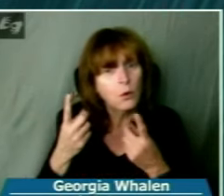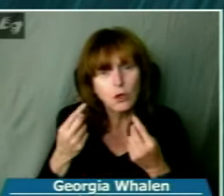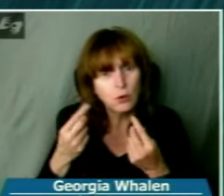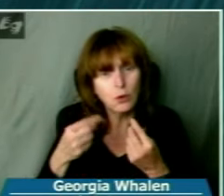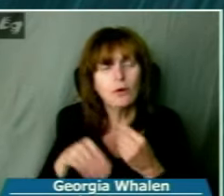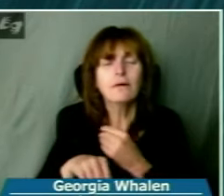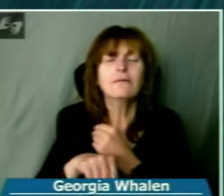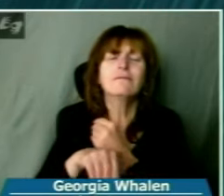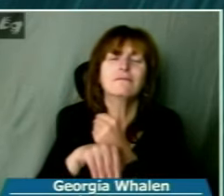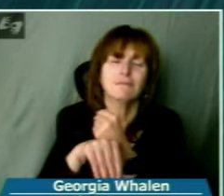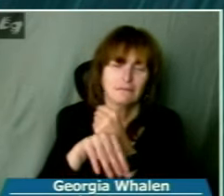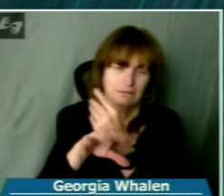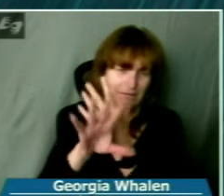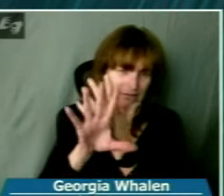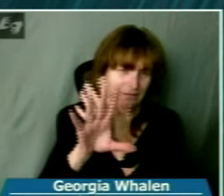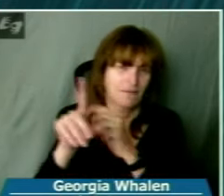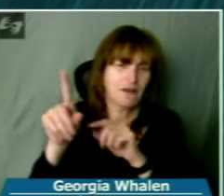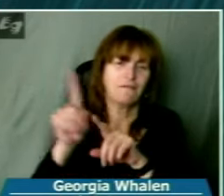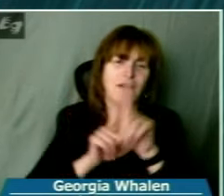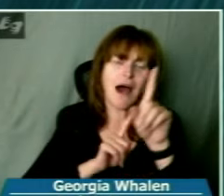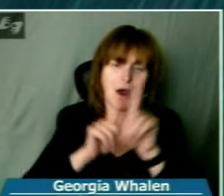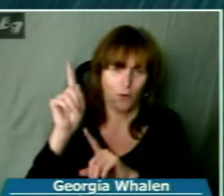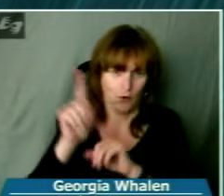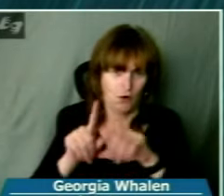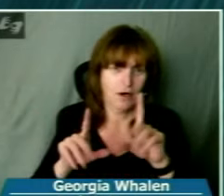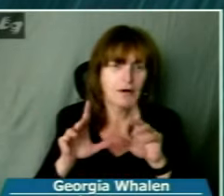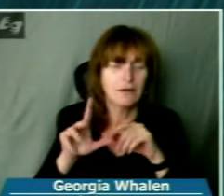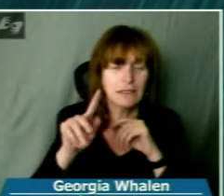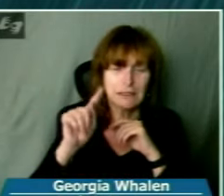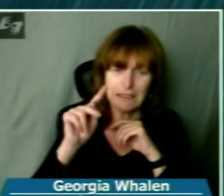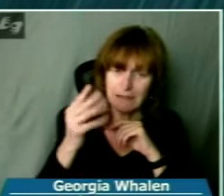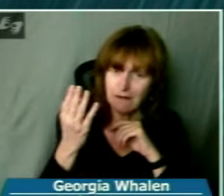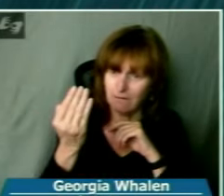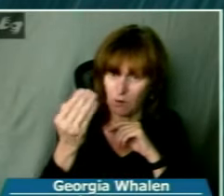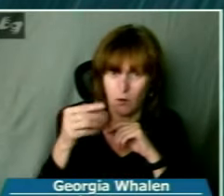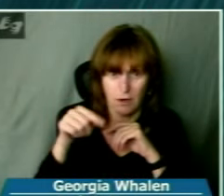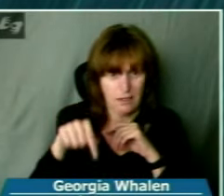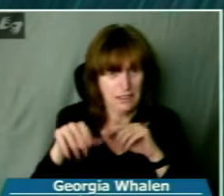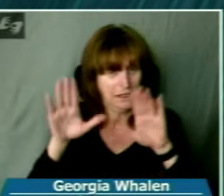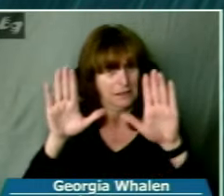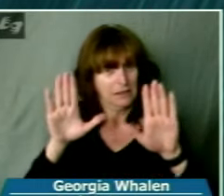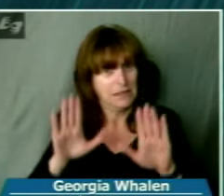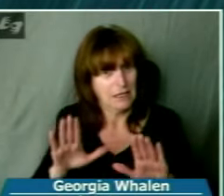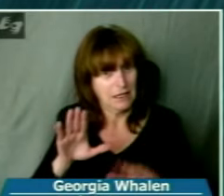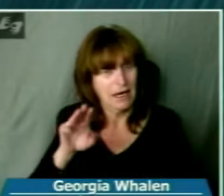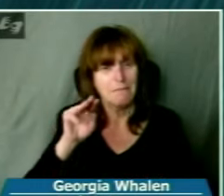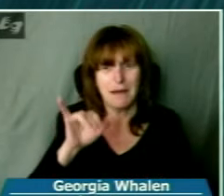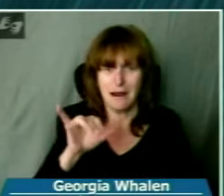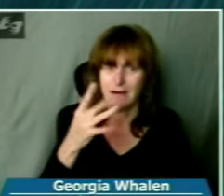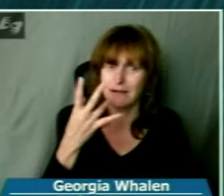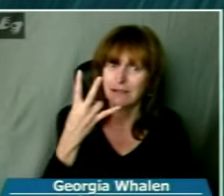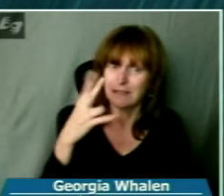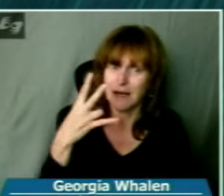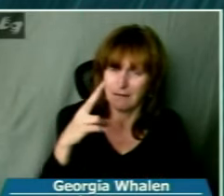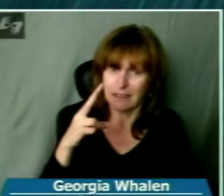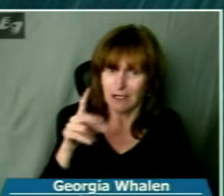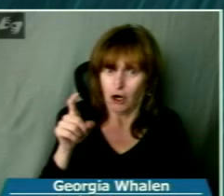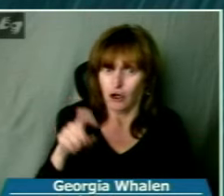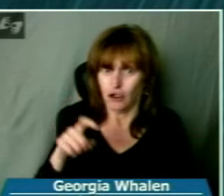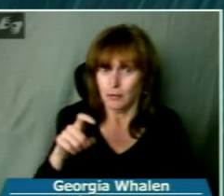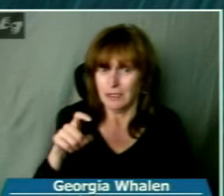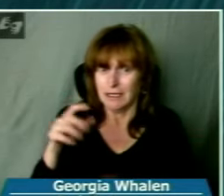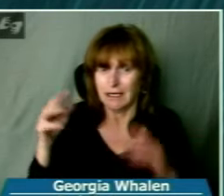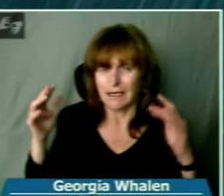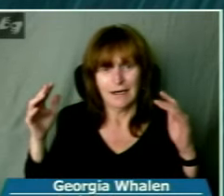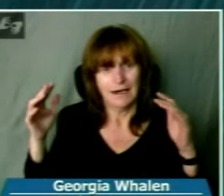display. So they will air that on Cable 14 this Sunday, May the 17th, which is the original date for the fireworks in the Dundas